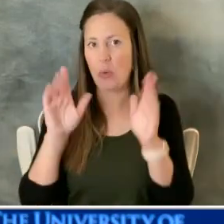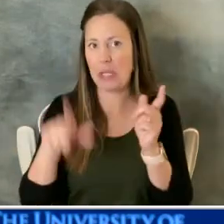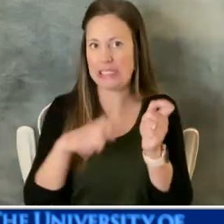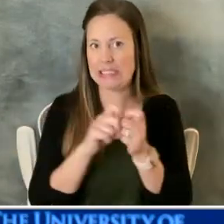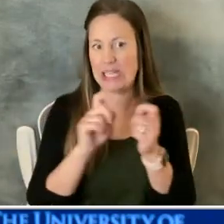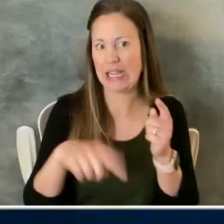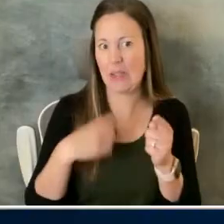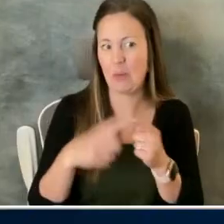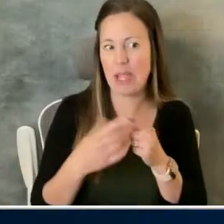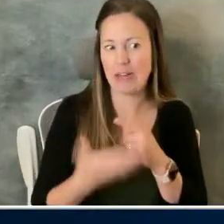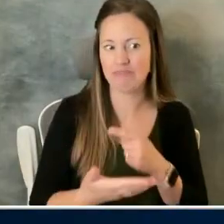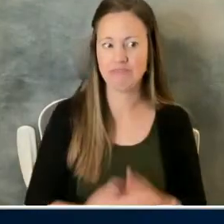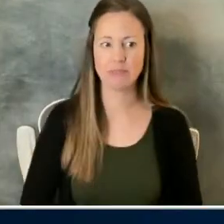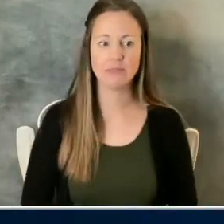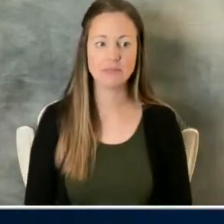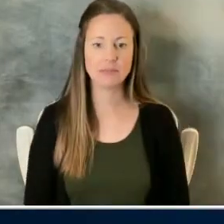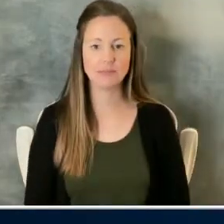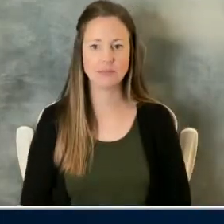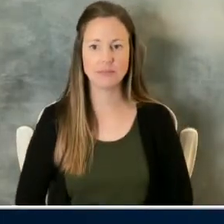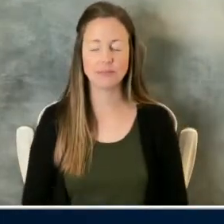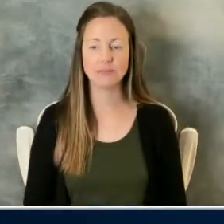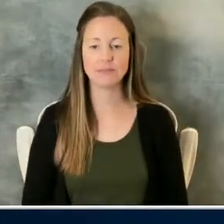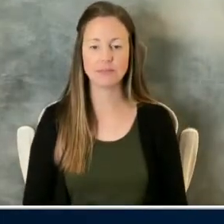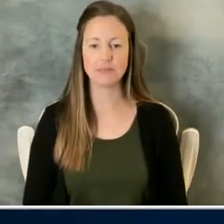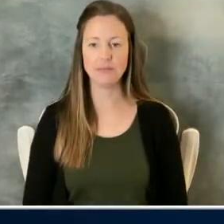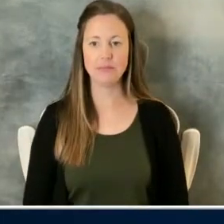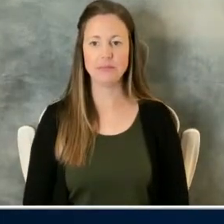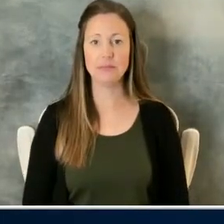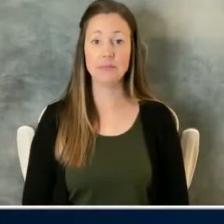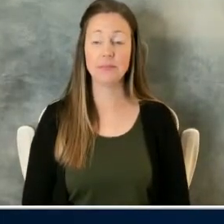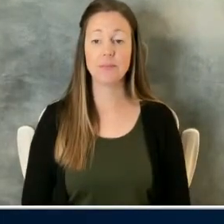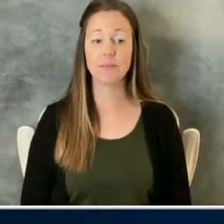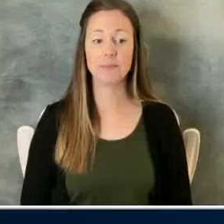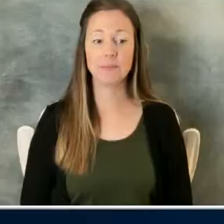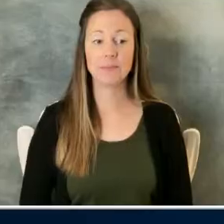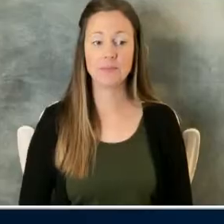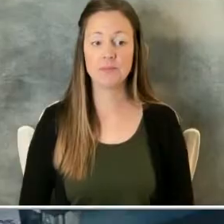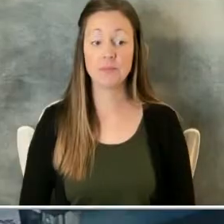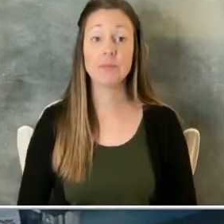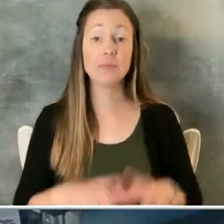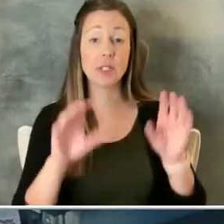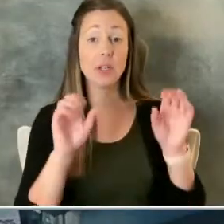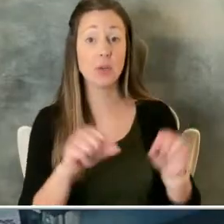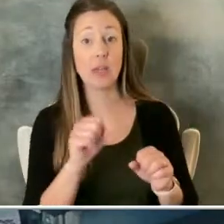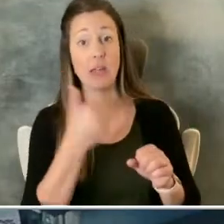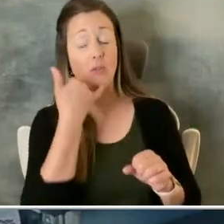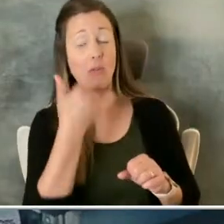Hayes. Two thoughts. One, check with the public health department